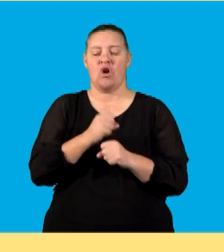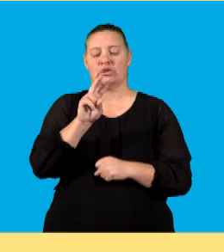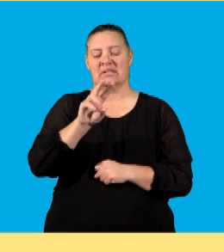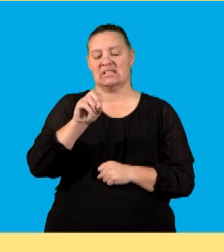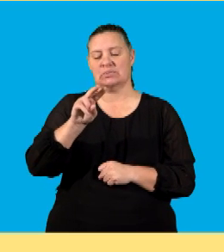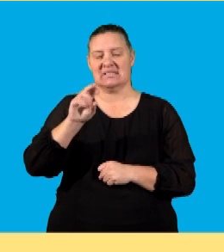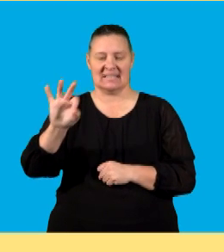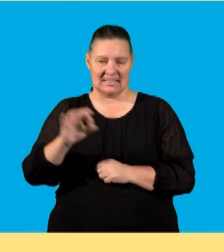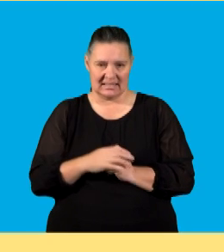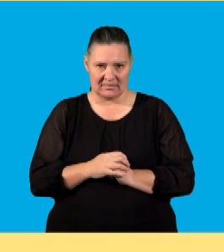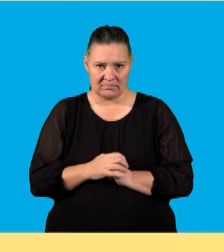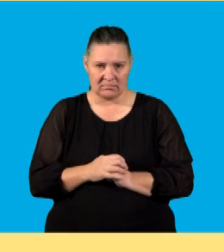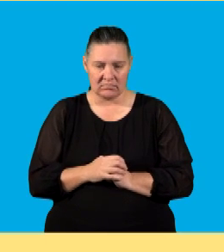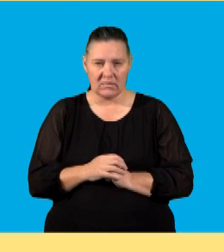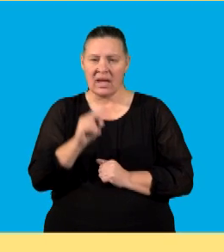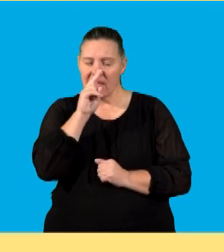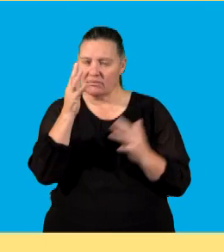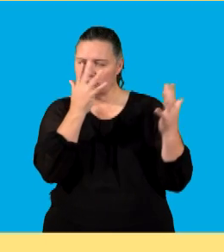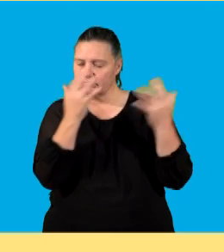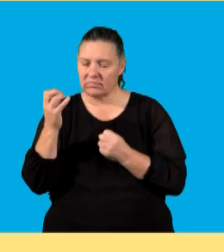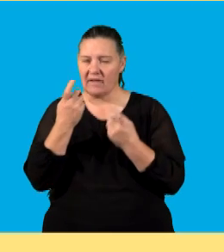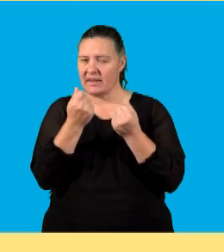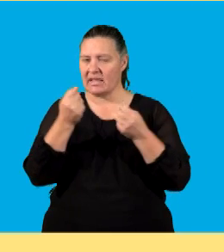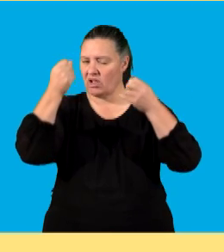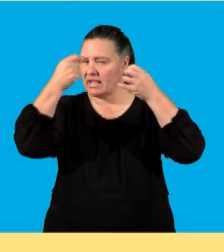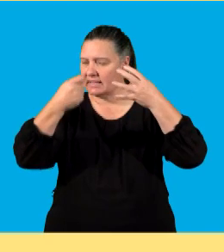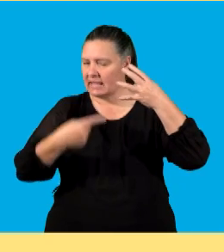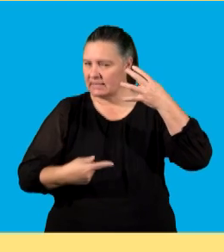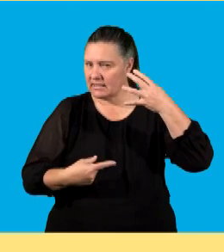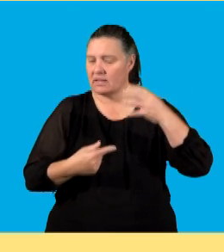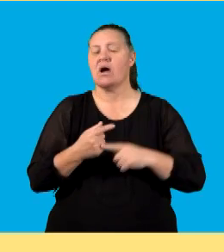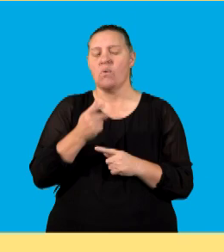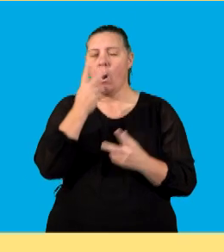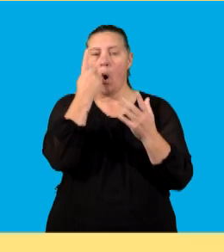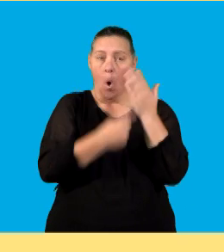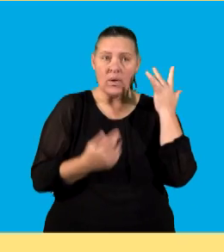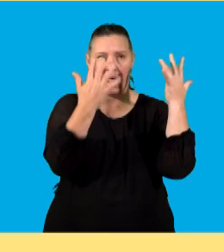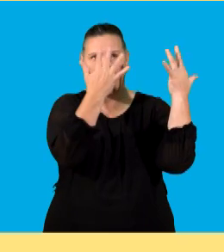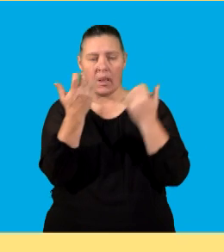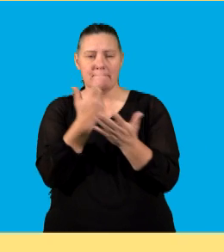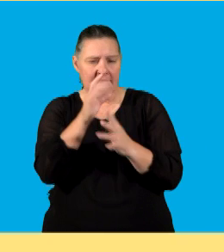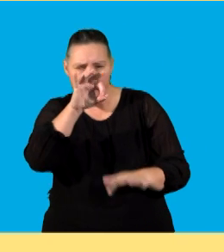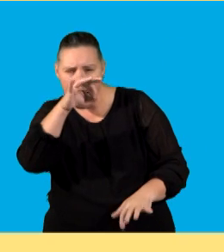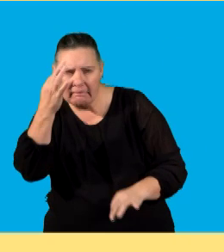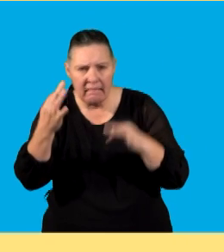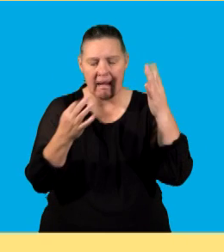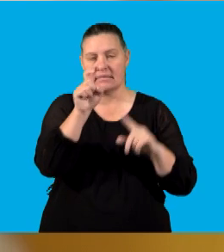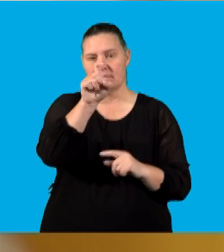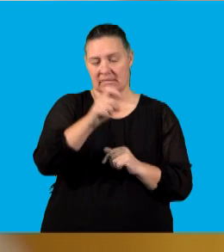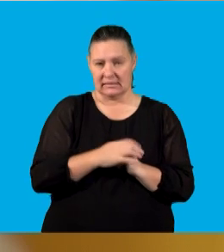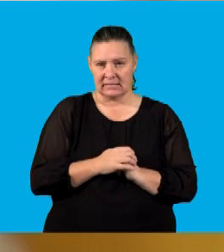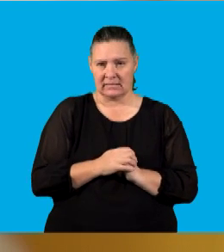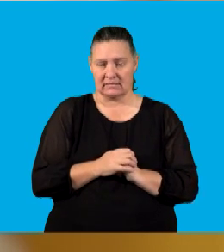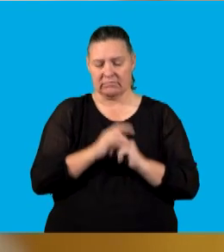year 2023. Now, when we calculate financial indicators, we don't only calculate, but we need to analyze